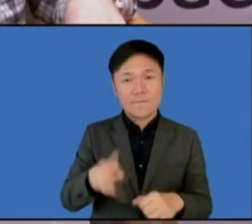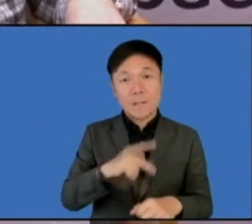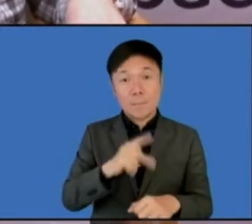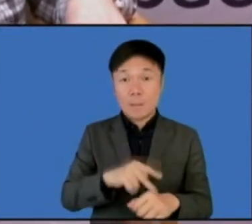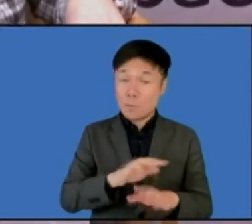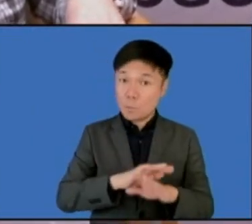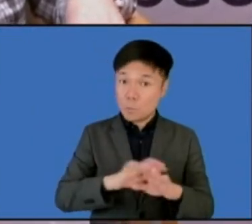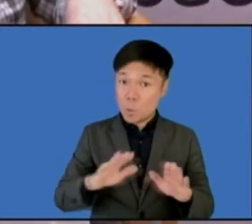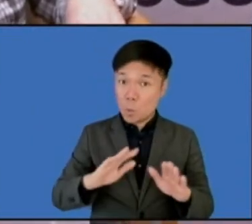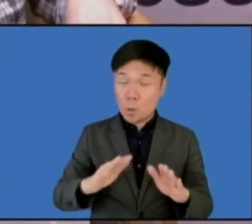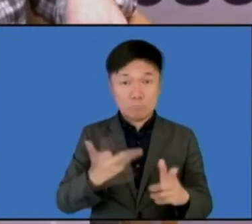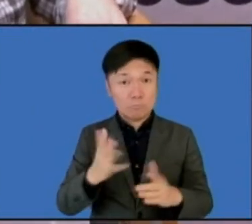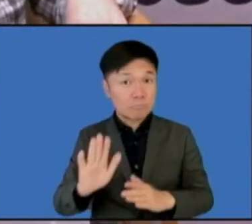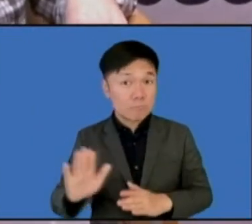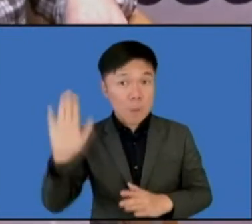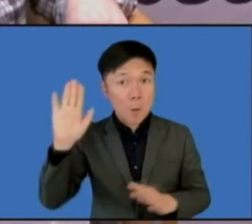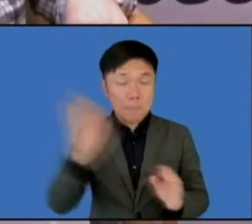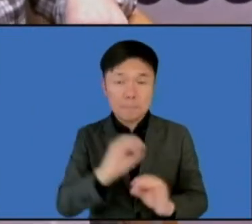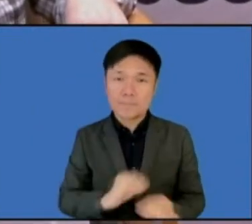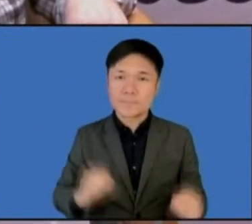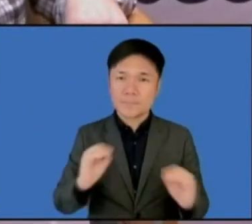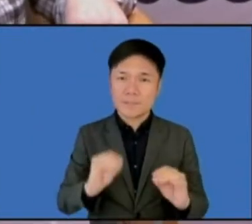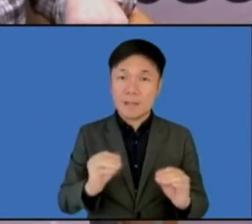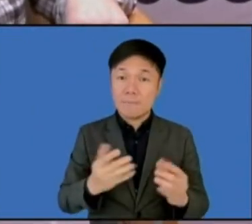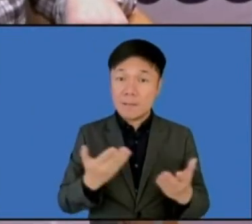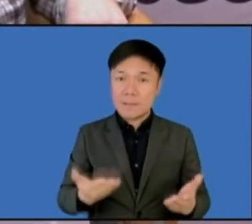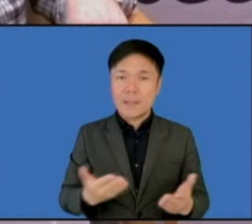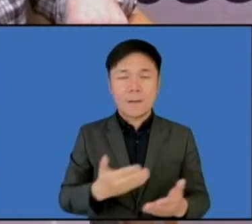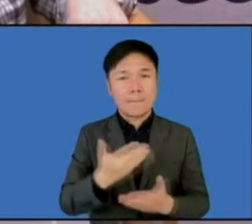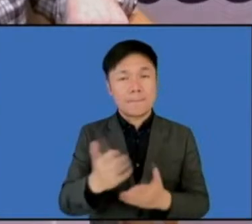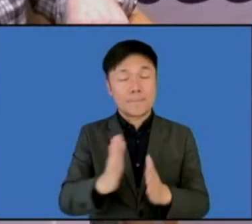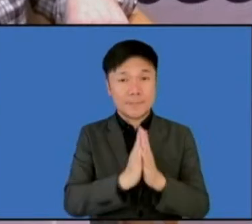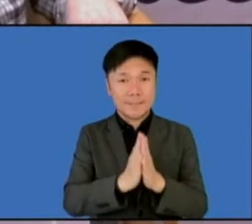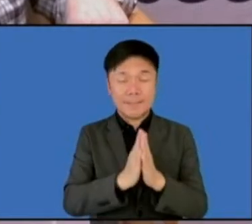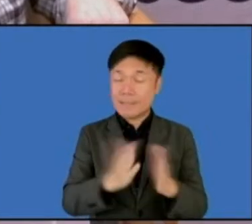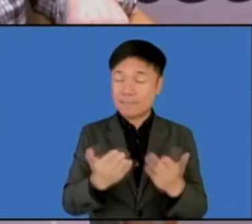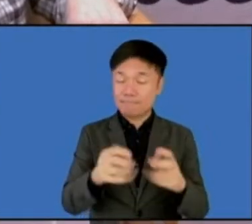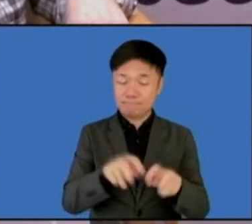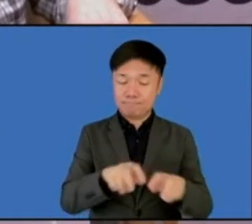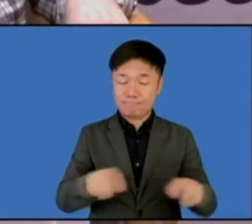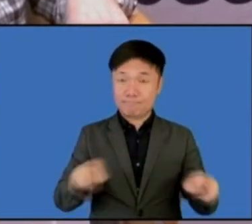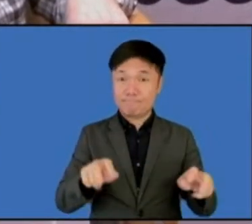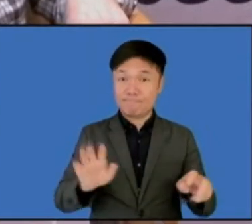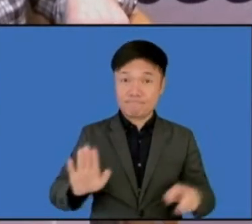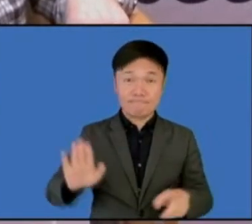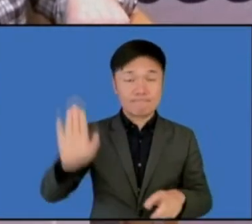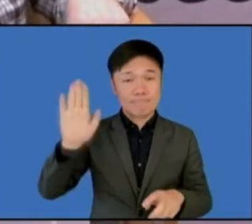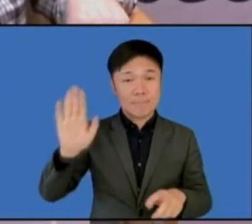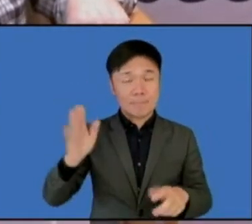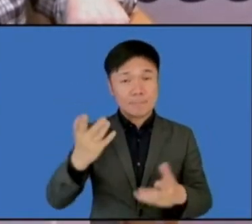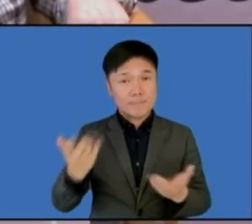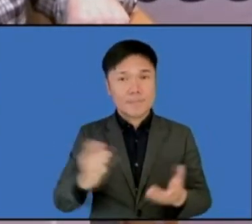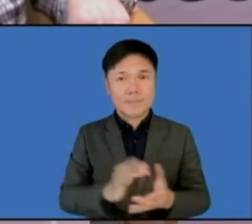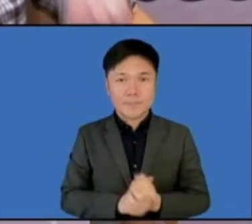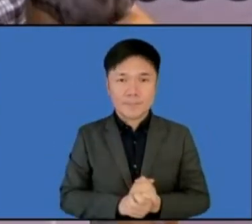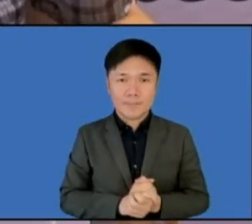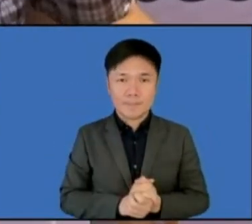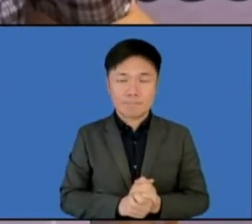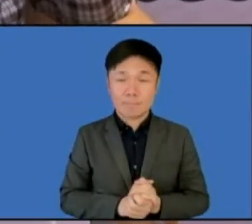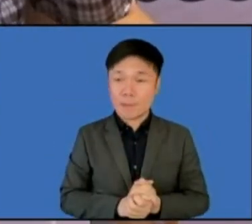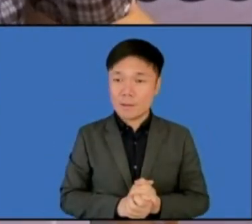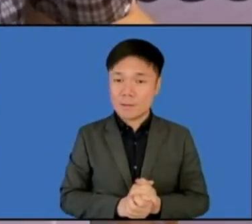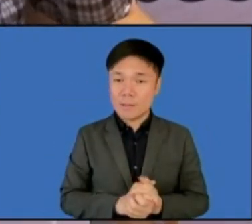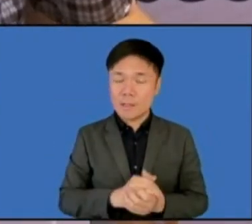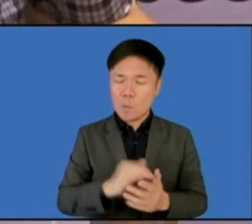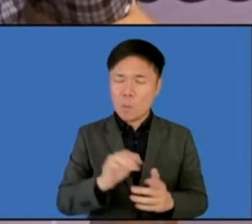request for the floor, I would like to give the opportunity briefly to the three panelists to respond. Ibu Indah, quite a number